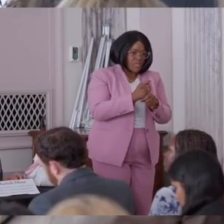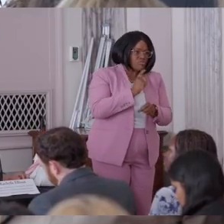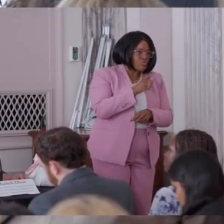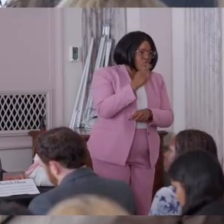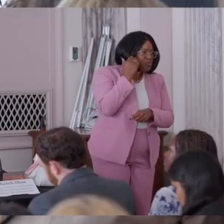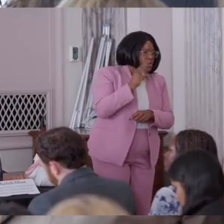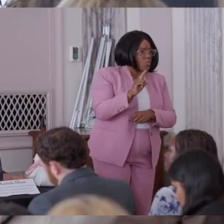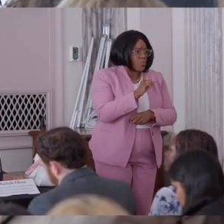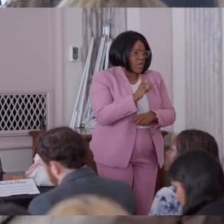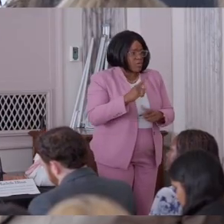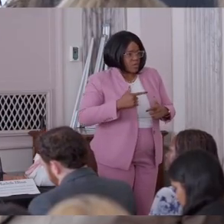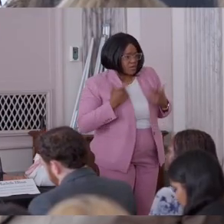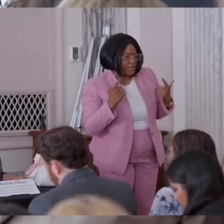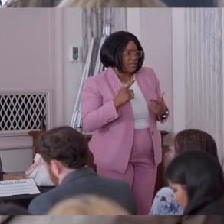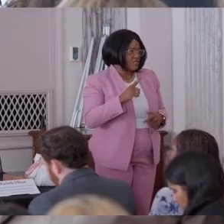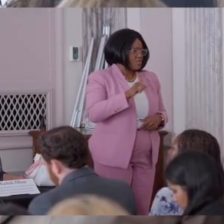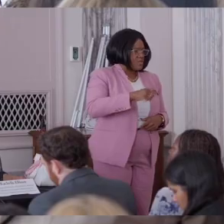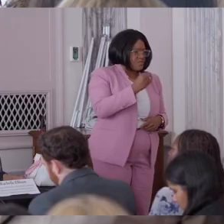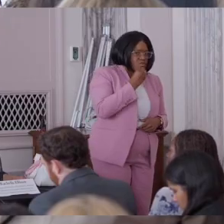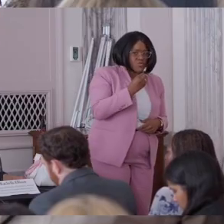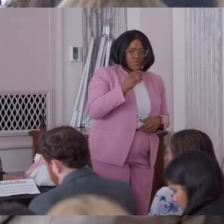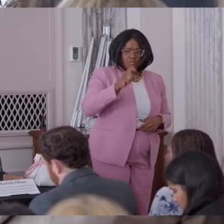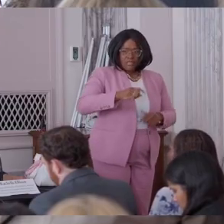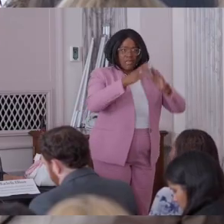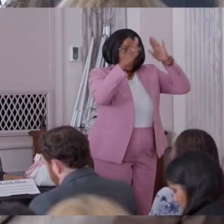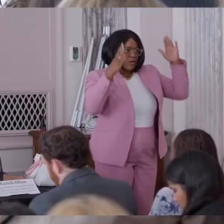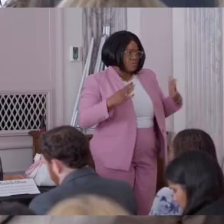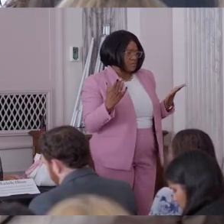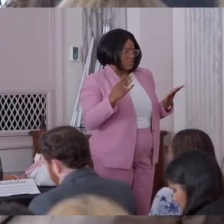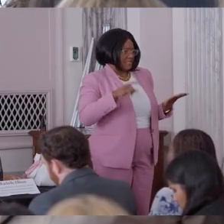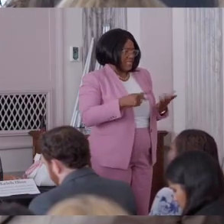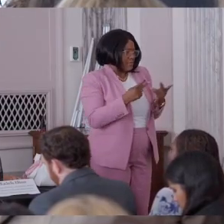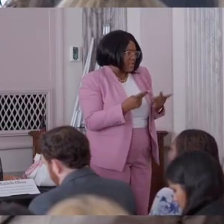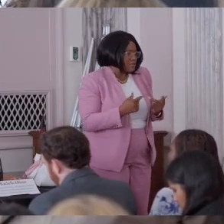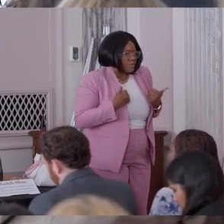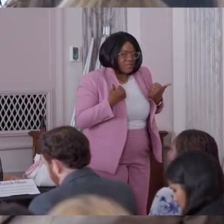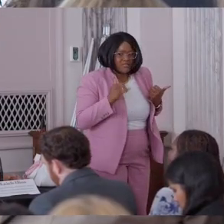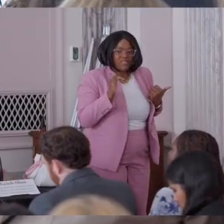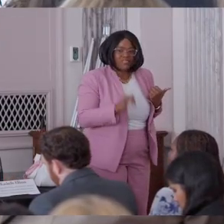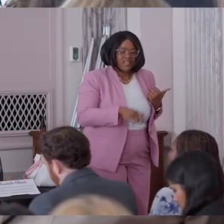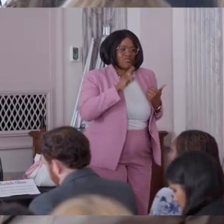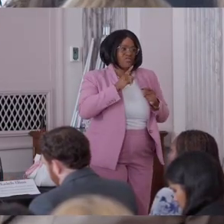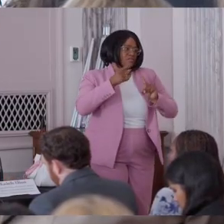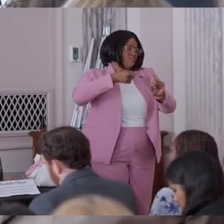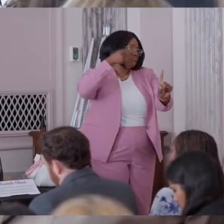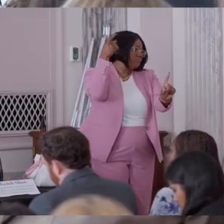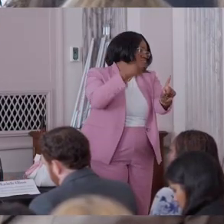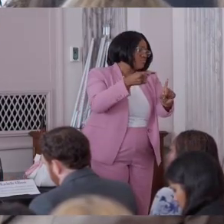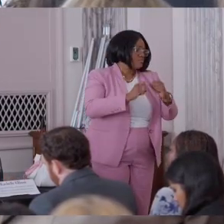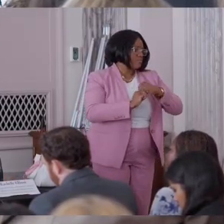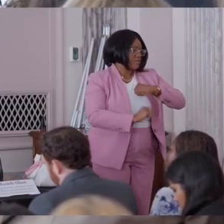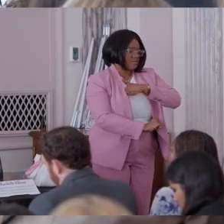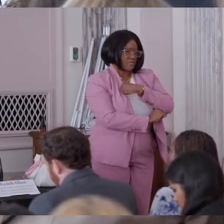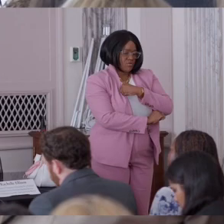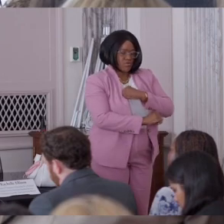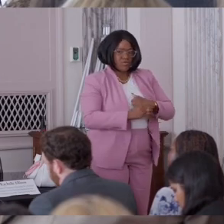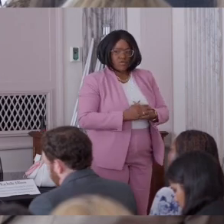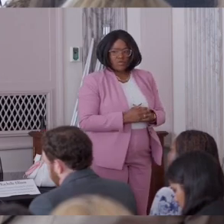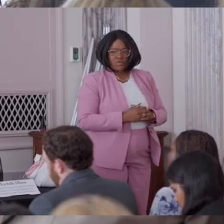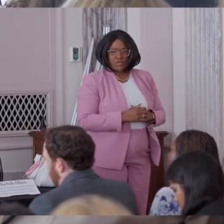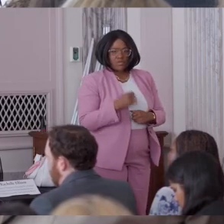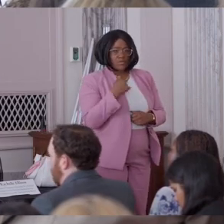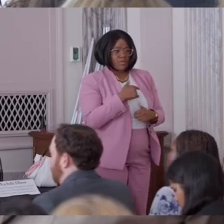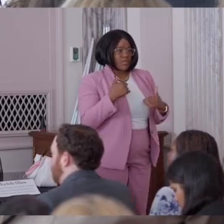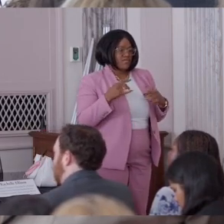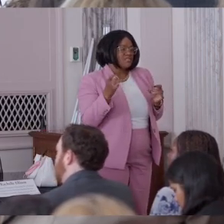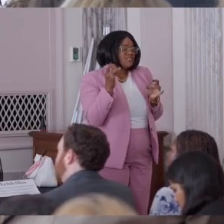you need a place to live. You need food and a roof. So that is the fundamental. 2, we have a